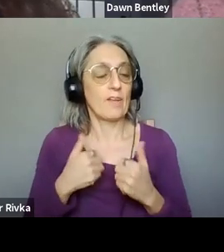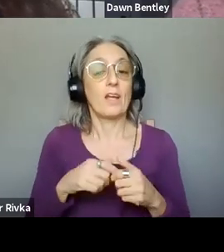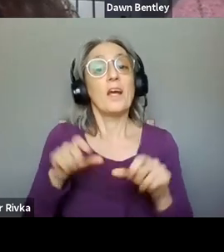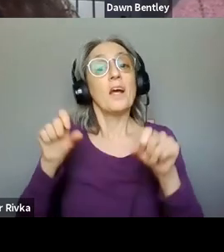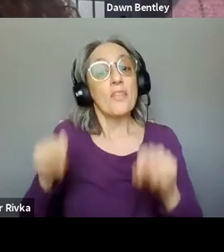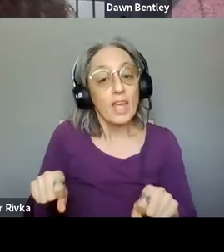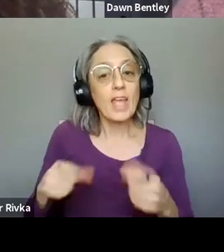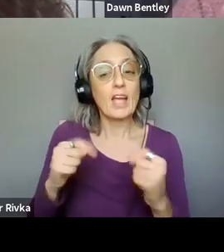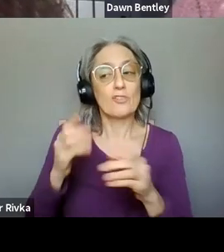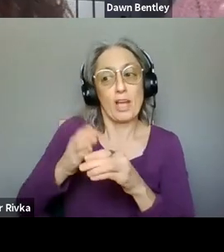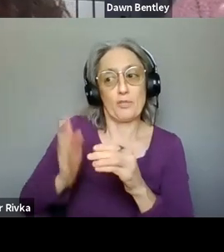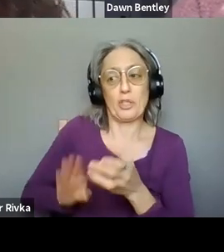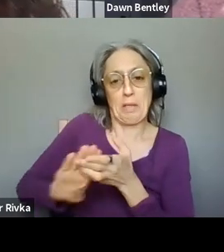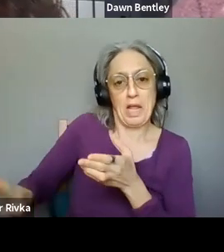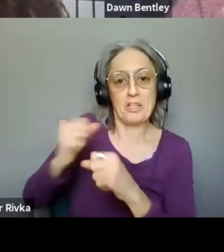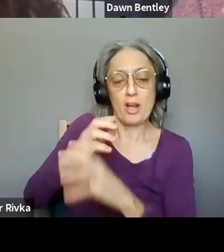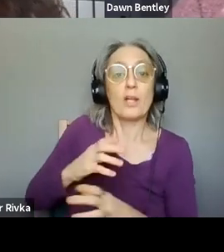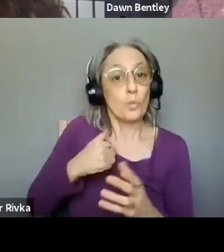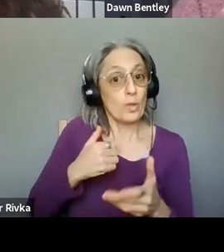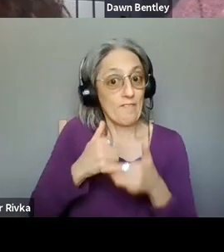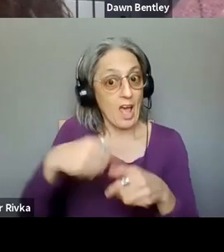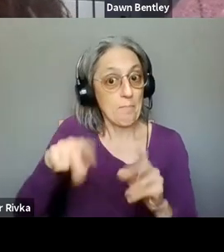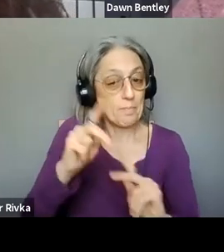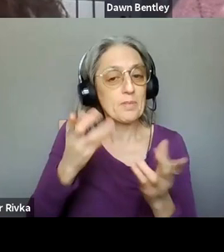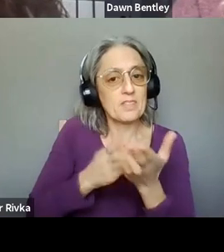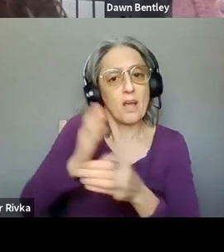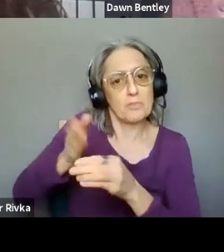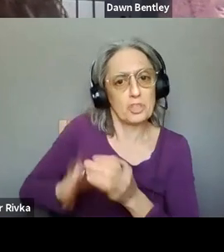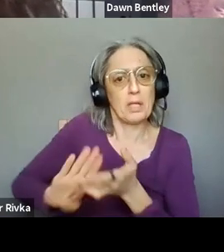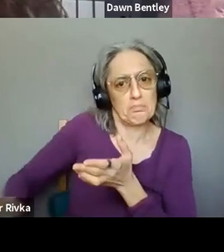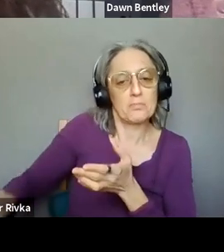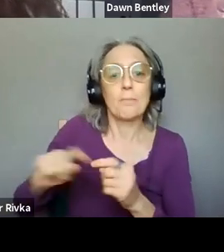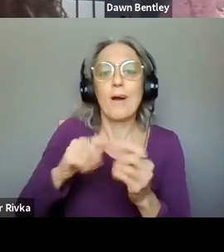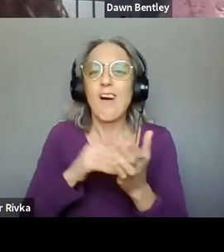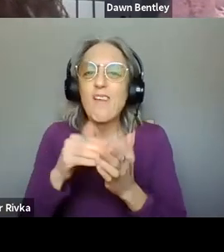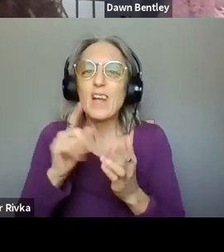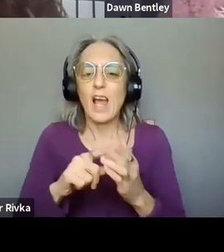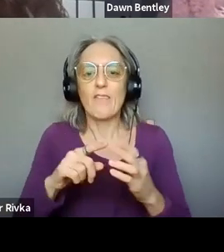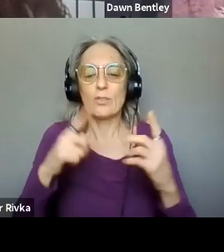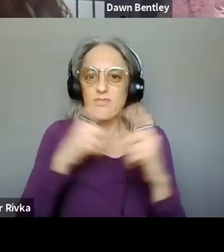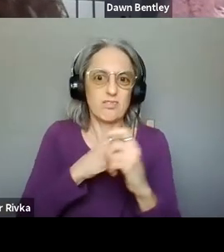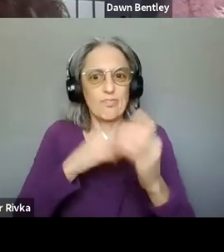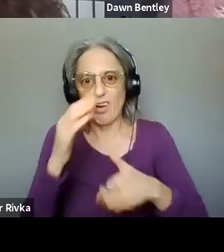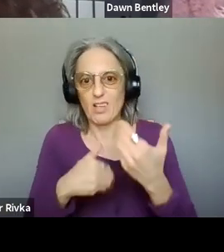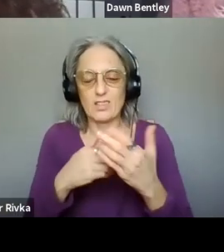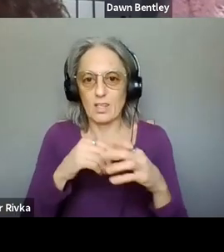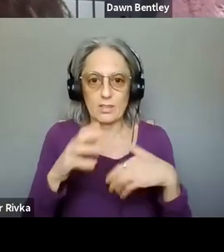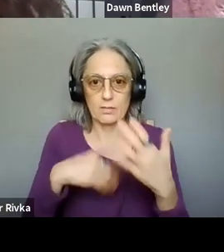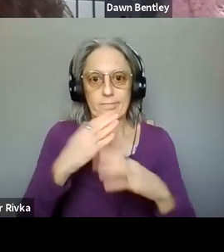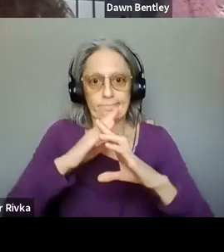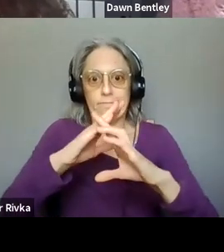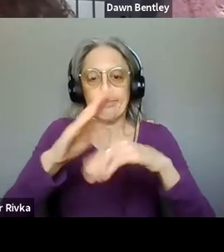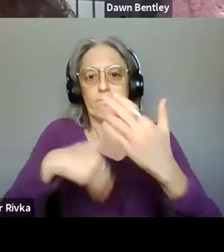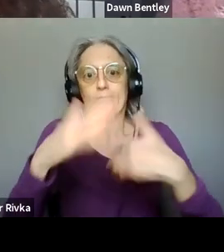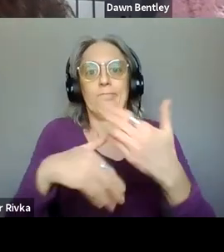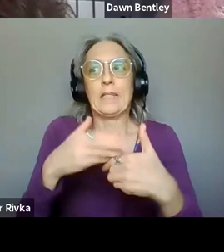and terminate guardianship, and we have been successful in helping people terminate their guardianships, but a lot of times they have to go through a bunch of hoops to show, yes, I have capacity. This is the